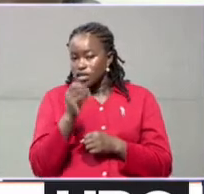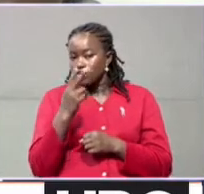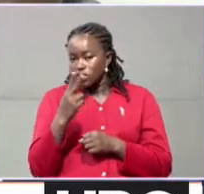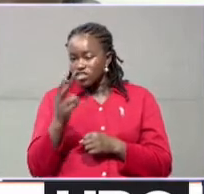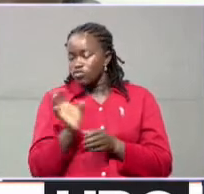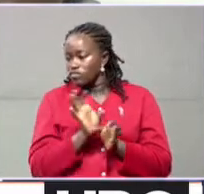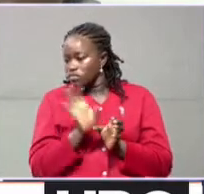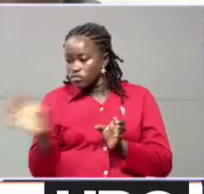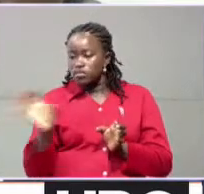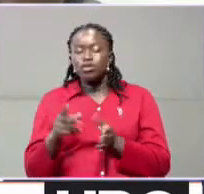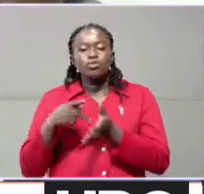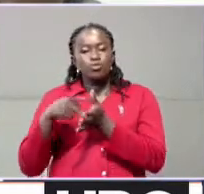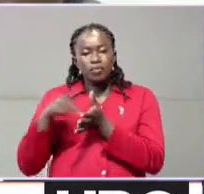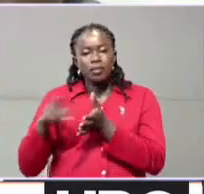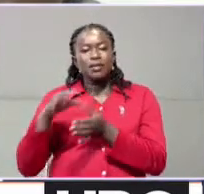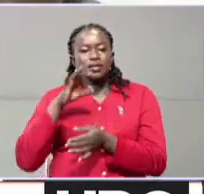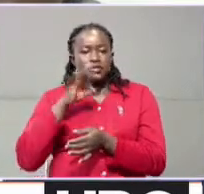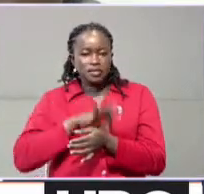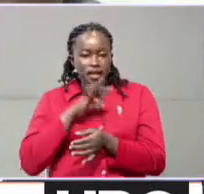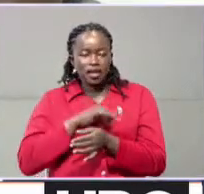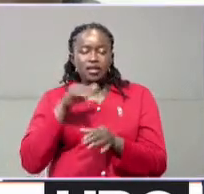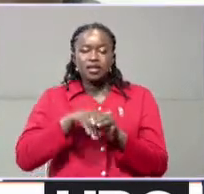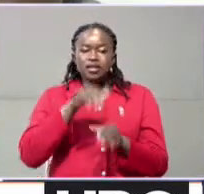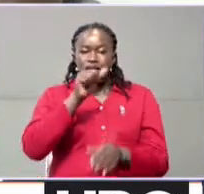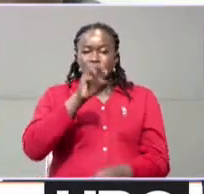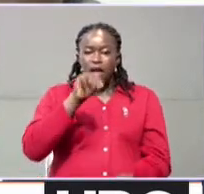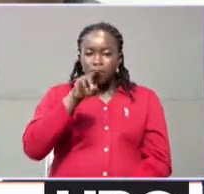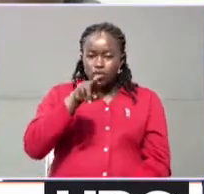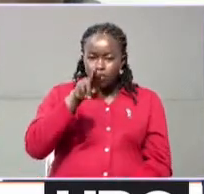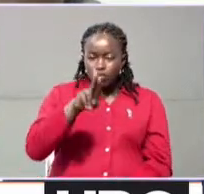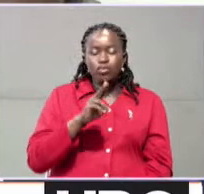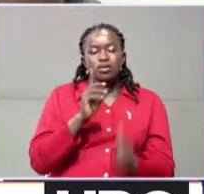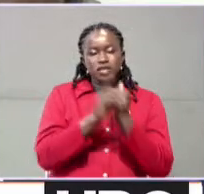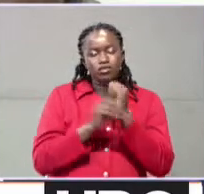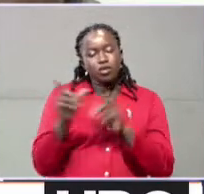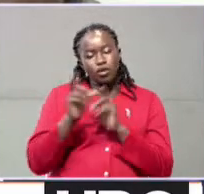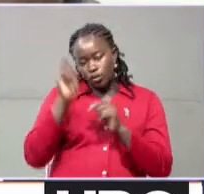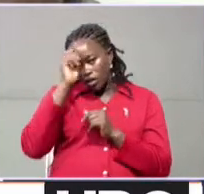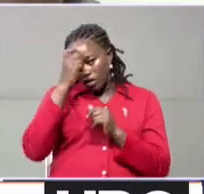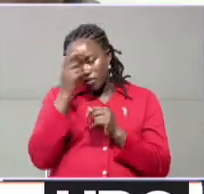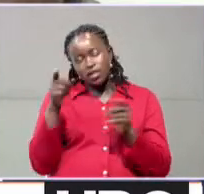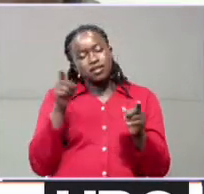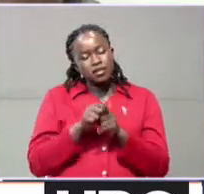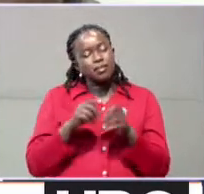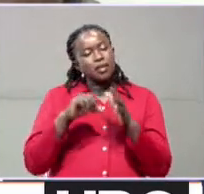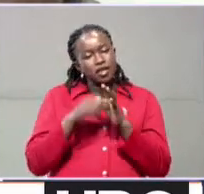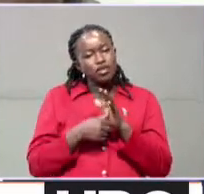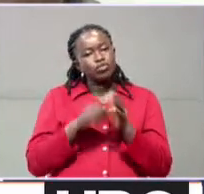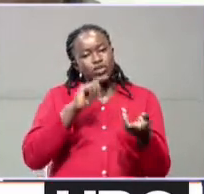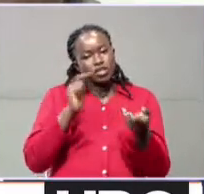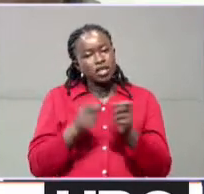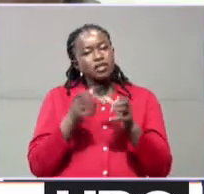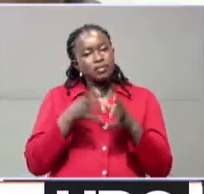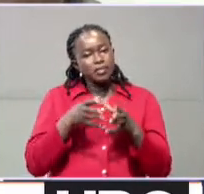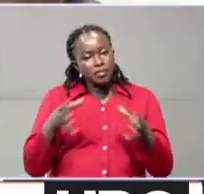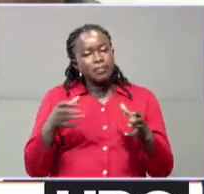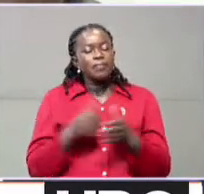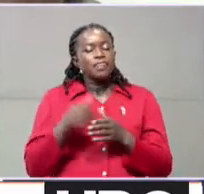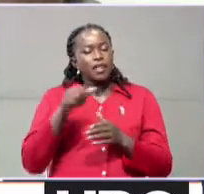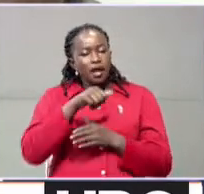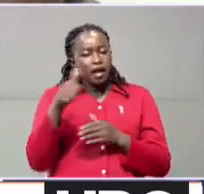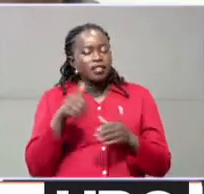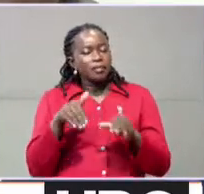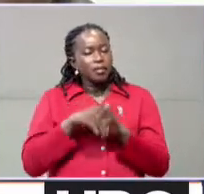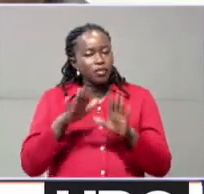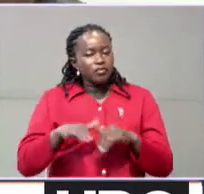for payment of salaries in amur district local government the matter was further expounded by other members of parliament